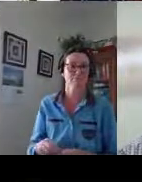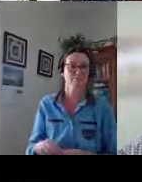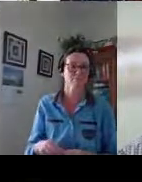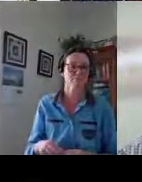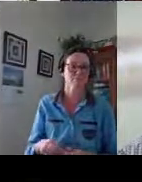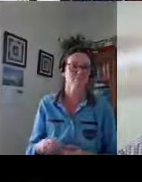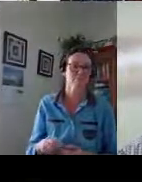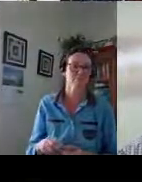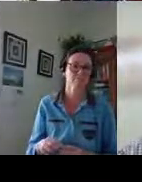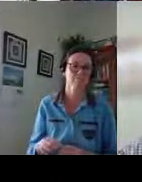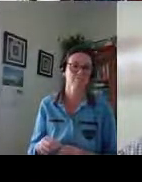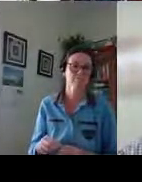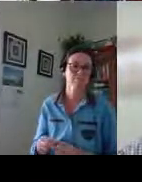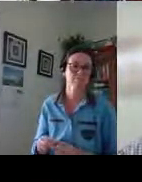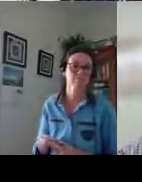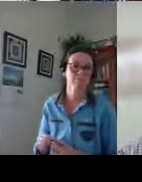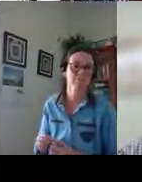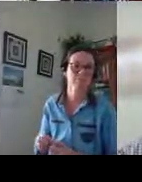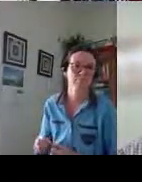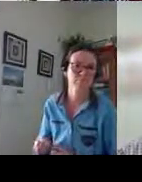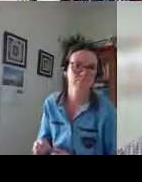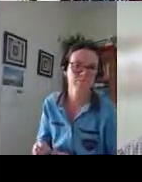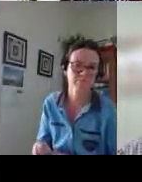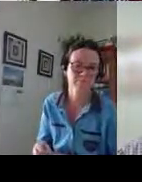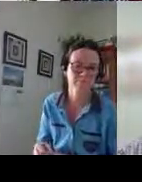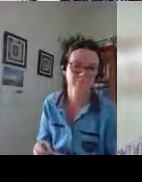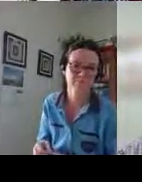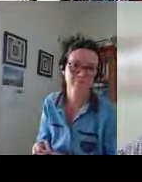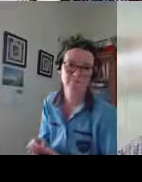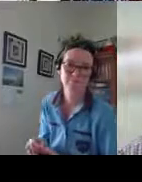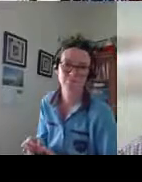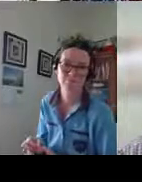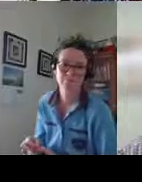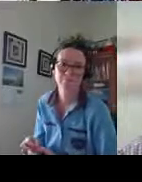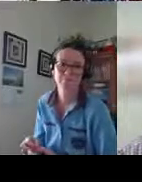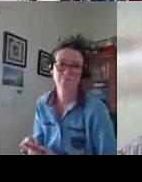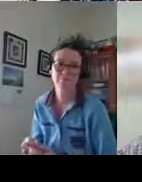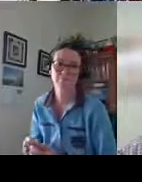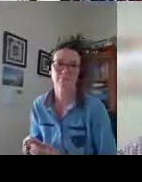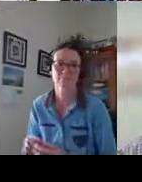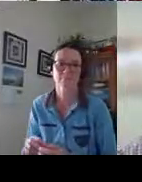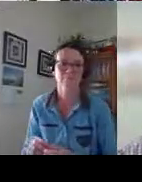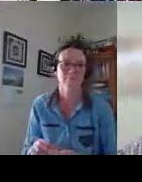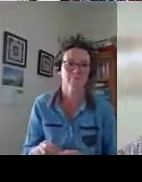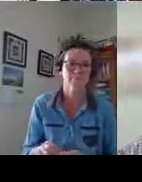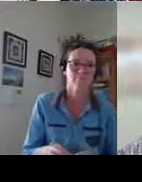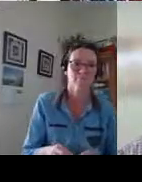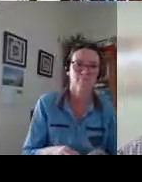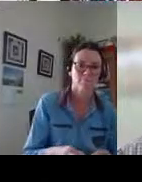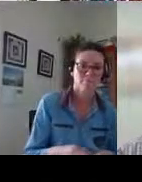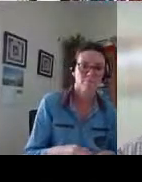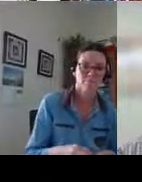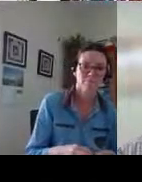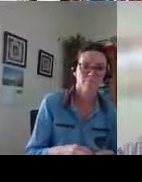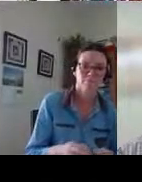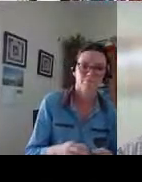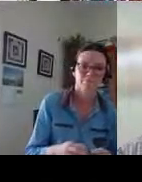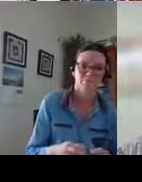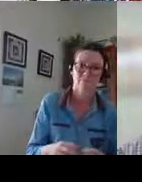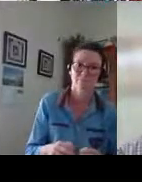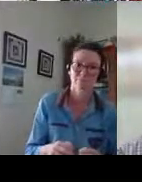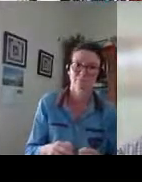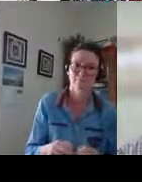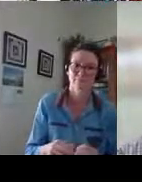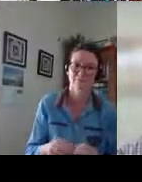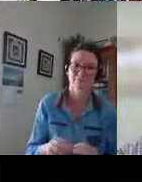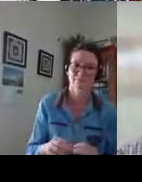developers are already doing this. In the UK, the government has plenty of funding and has had funding and strategic objectives for the last decade